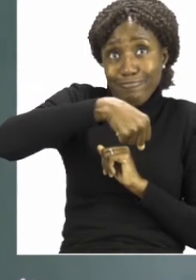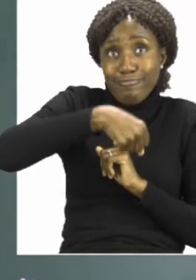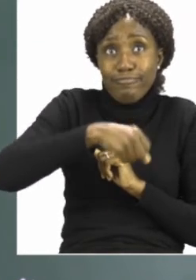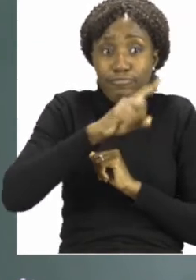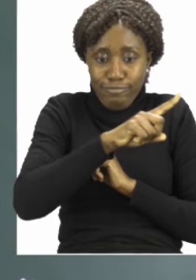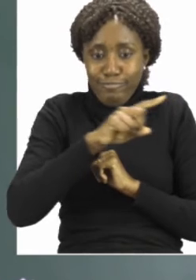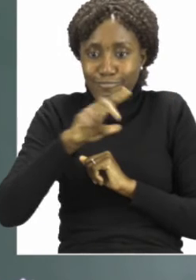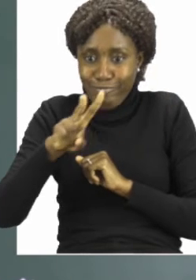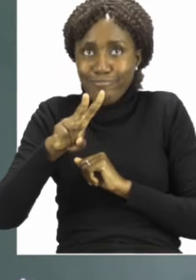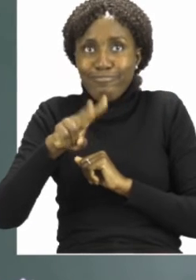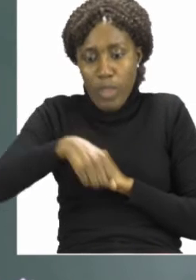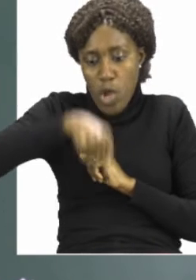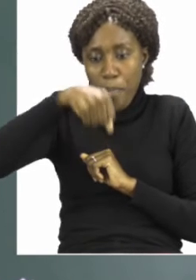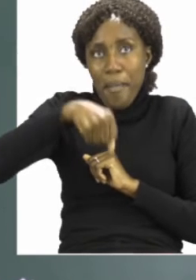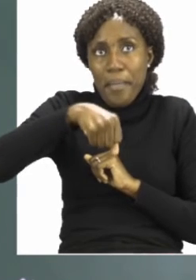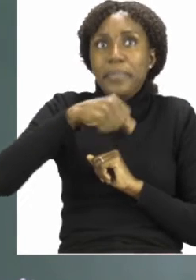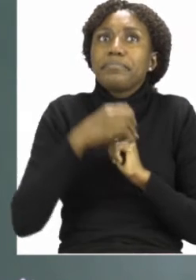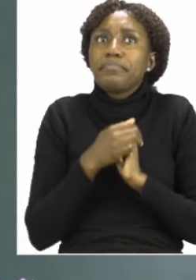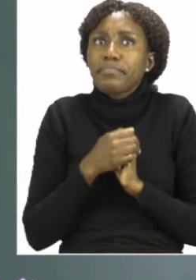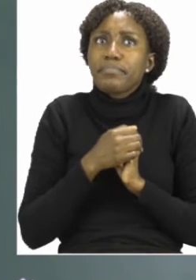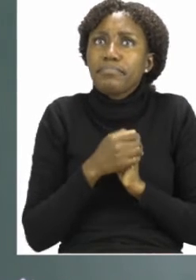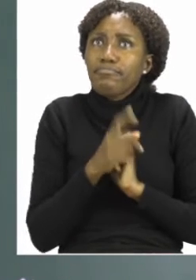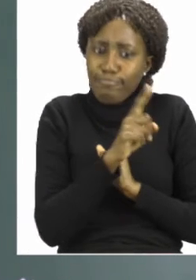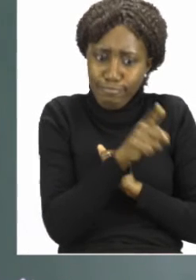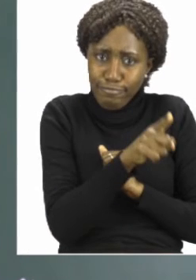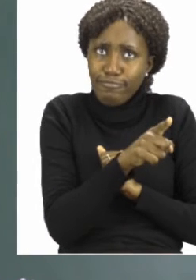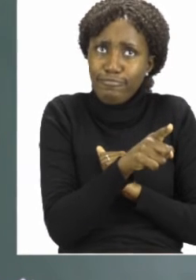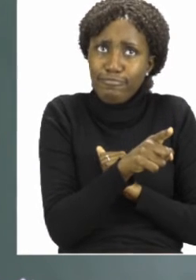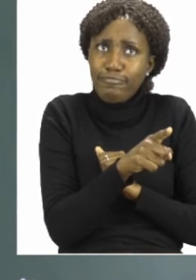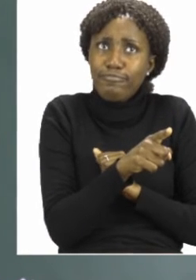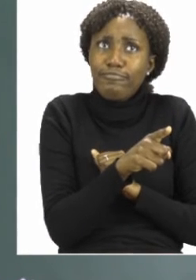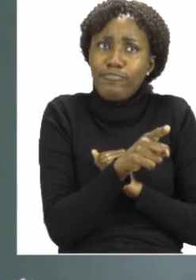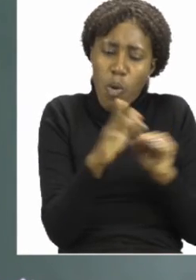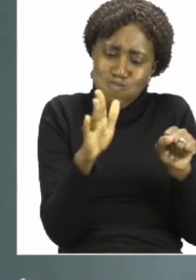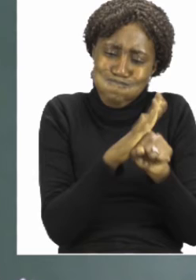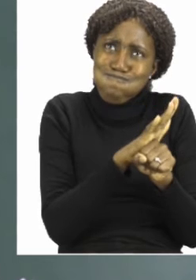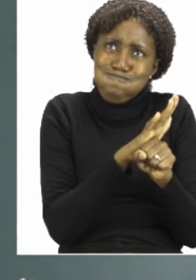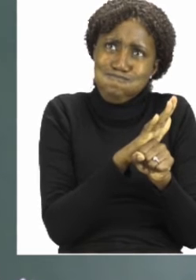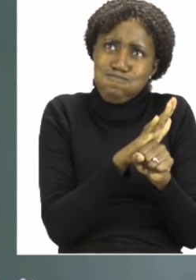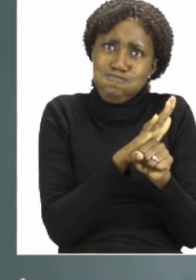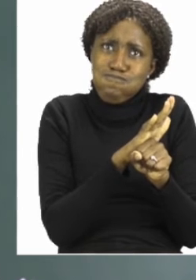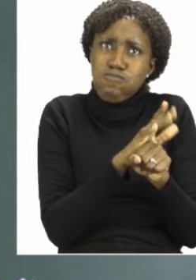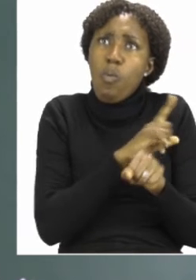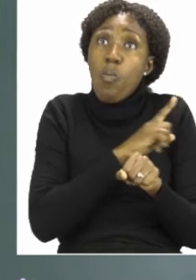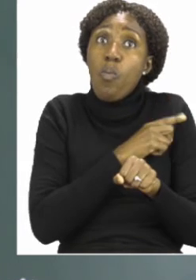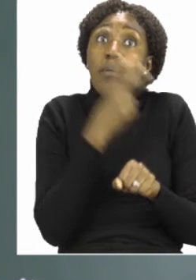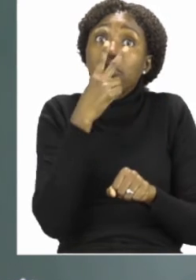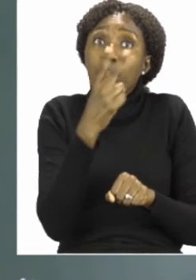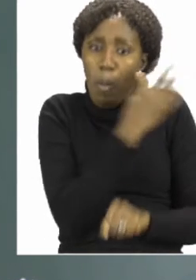1, 2. Bucket number 1 is full because you can see